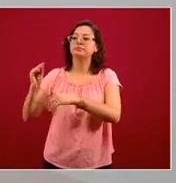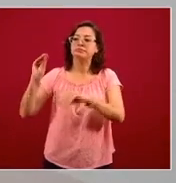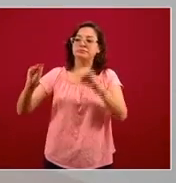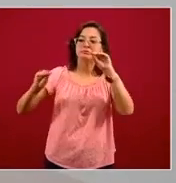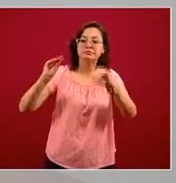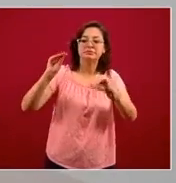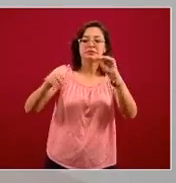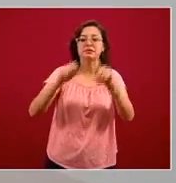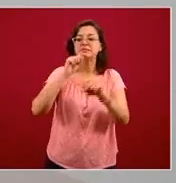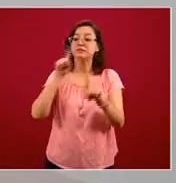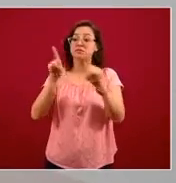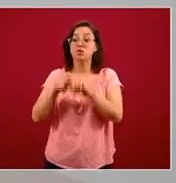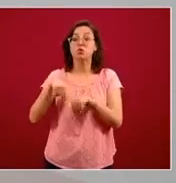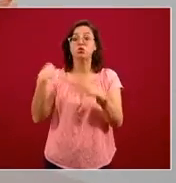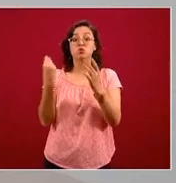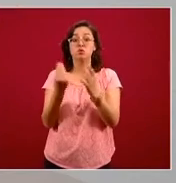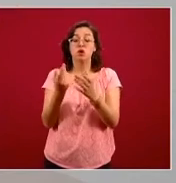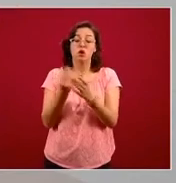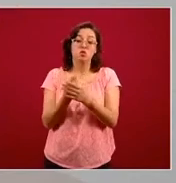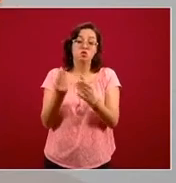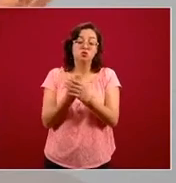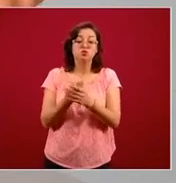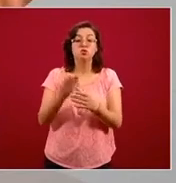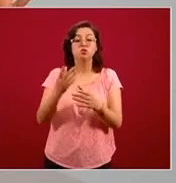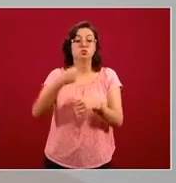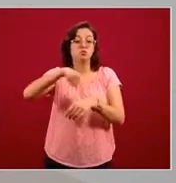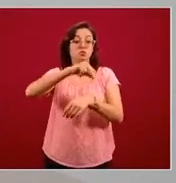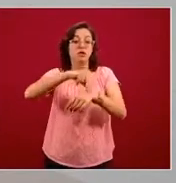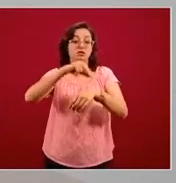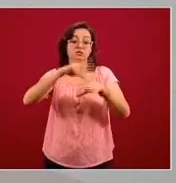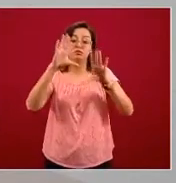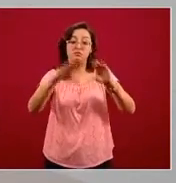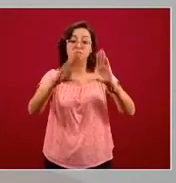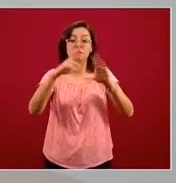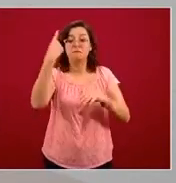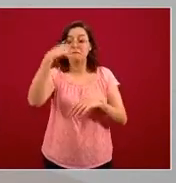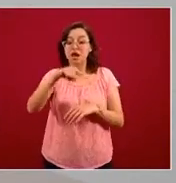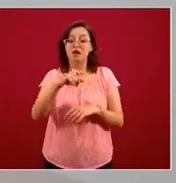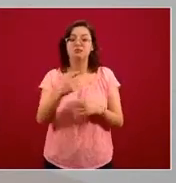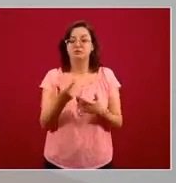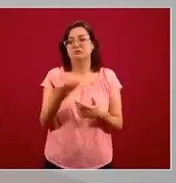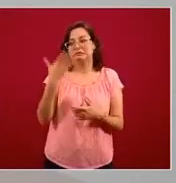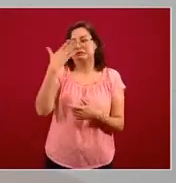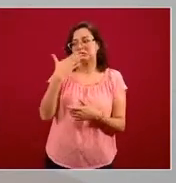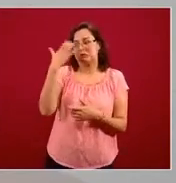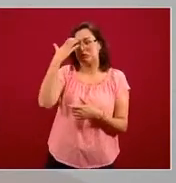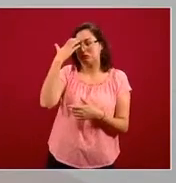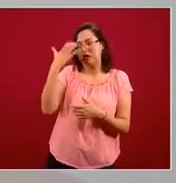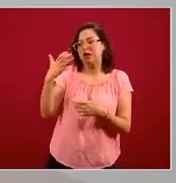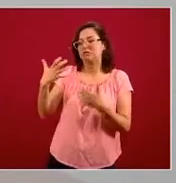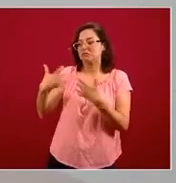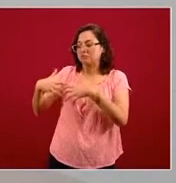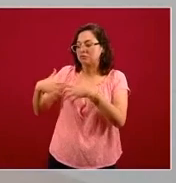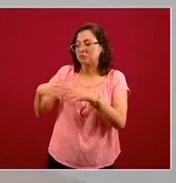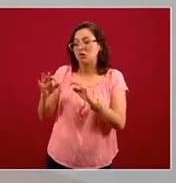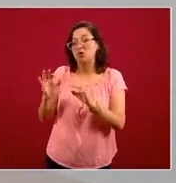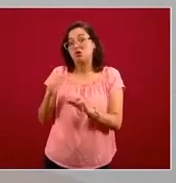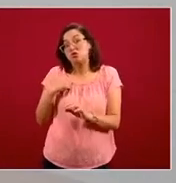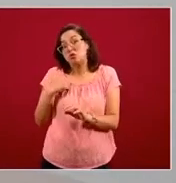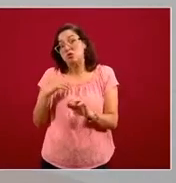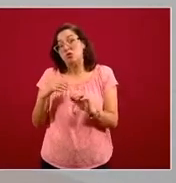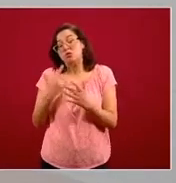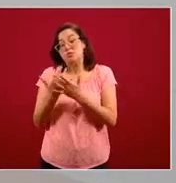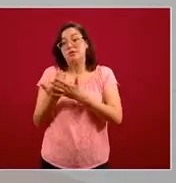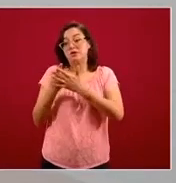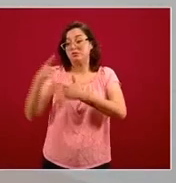and train the doctors who are going to be using this ASAP. And we hope that that assembly